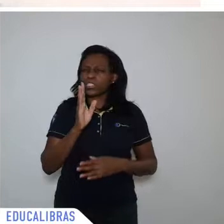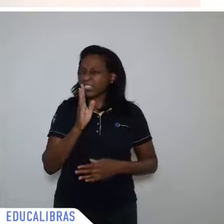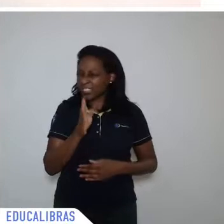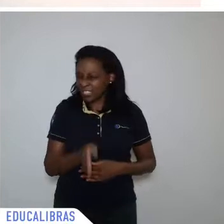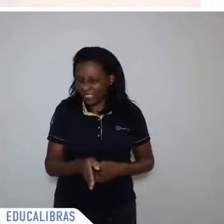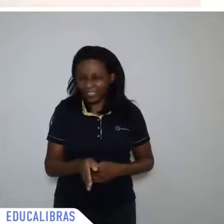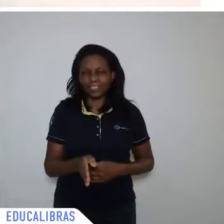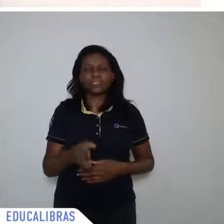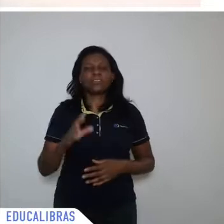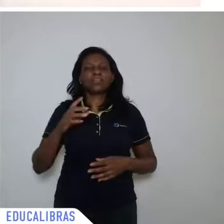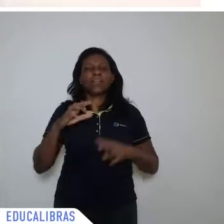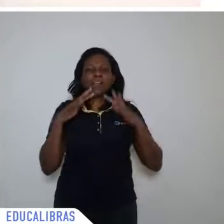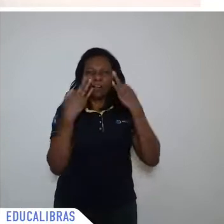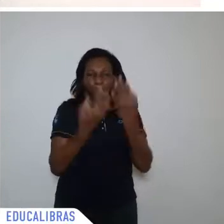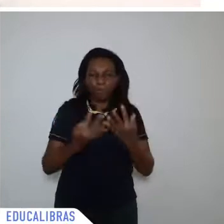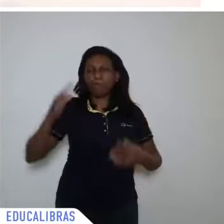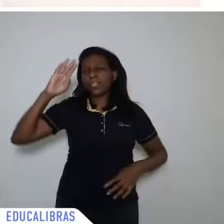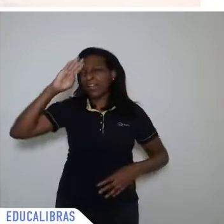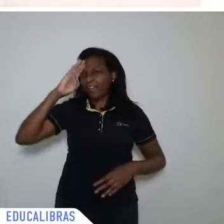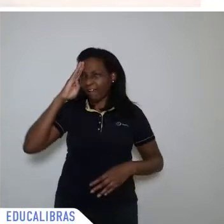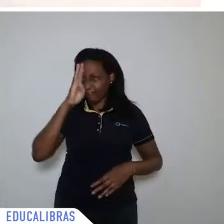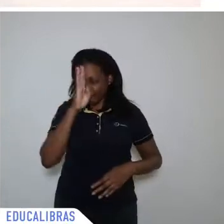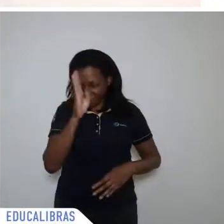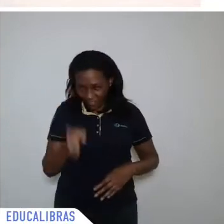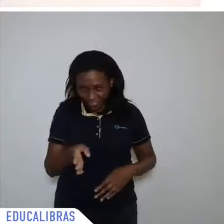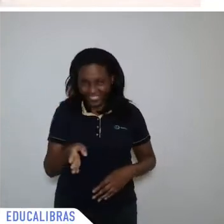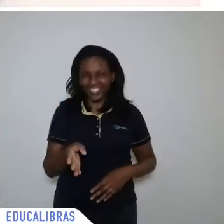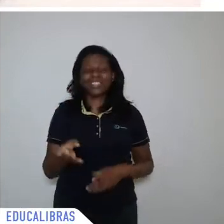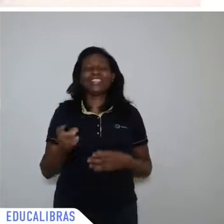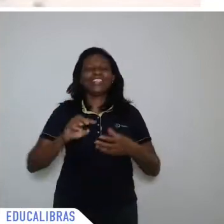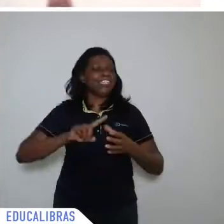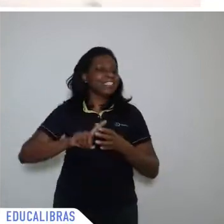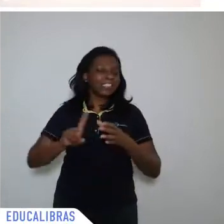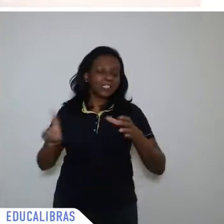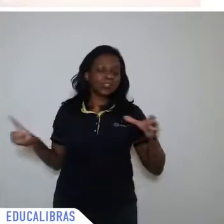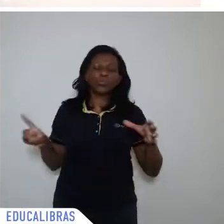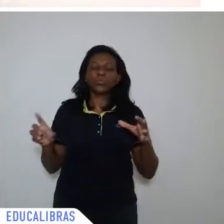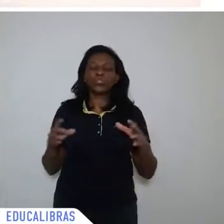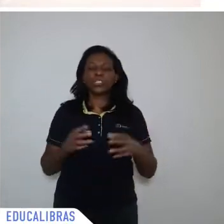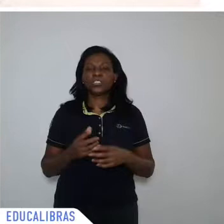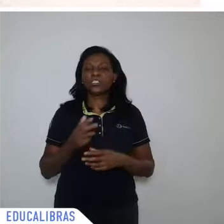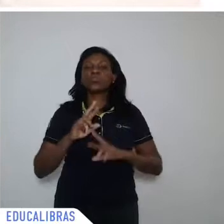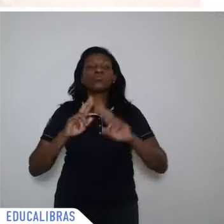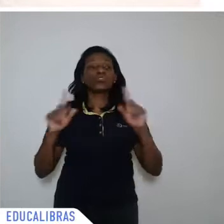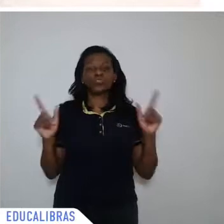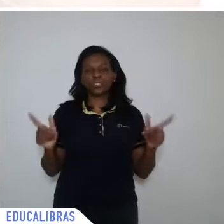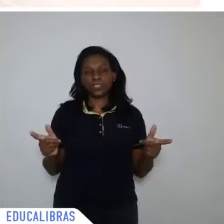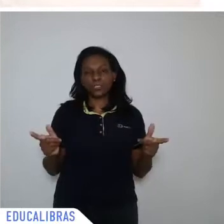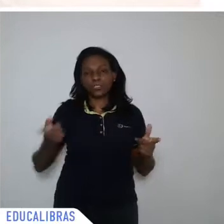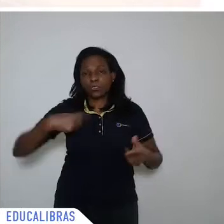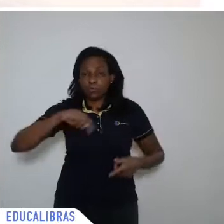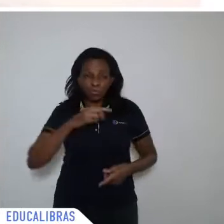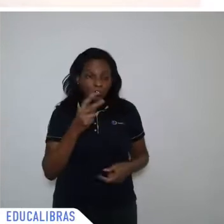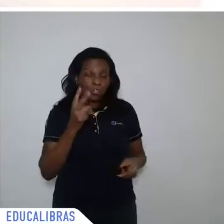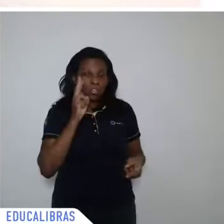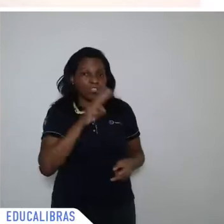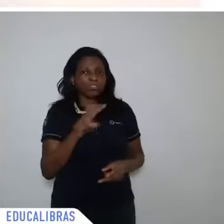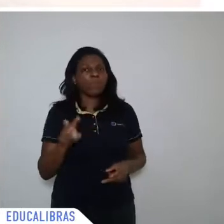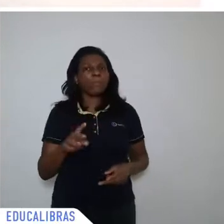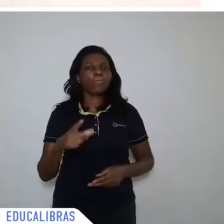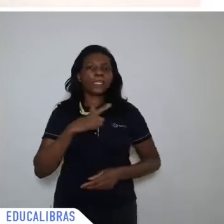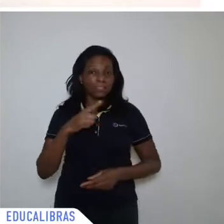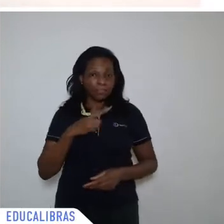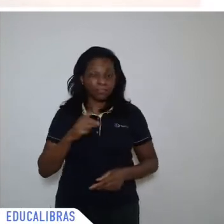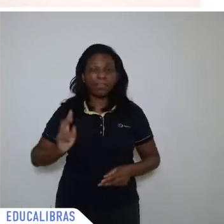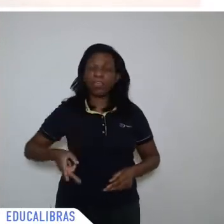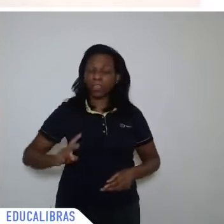is heterosexual, an heterosexual family that excludes any other possibilities. So we still